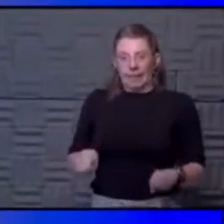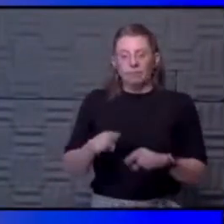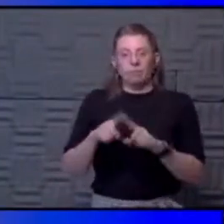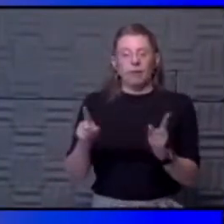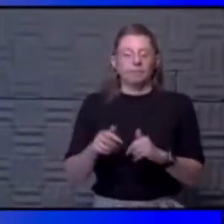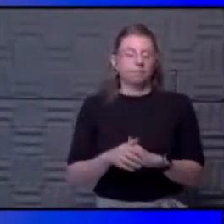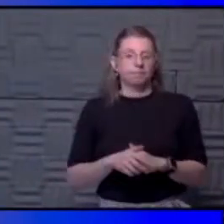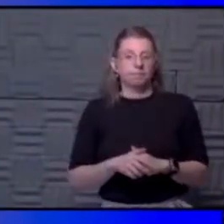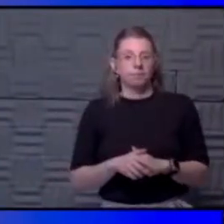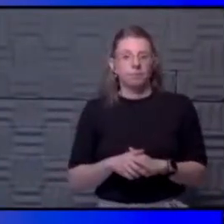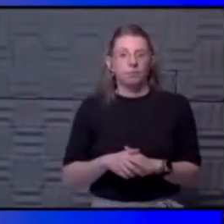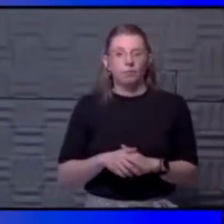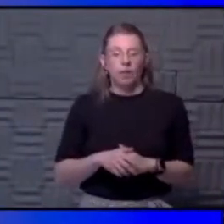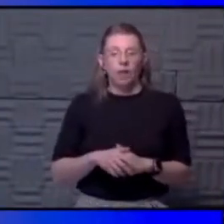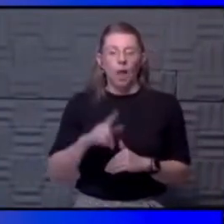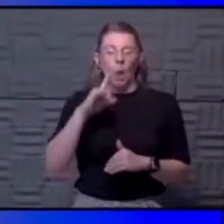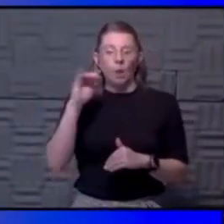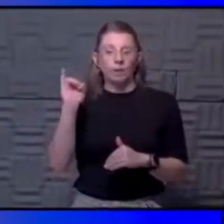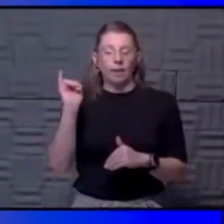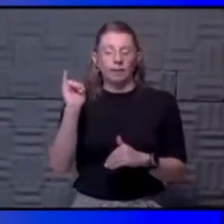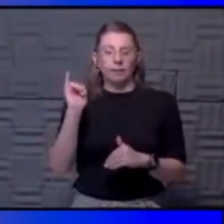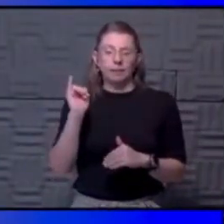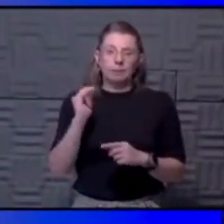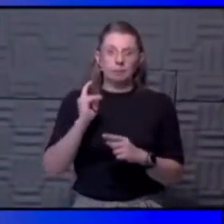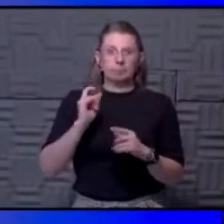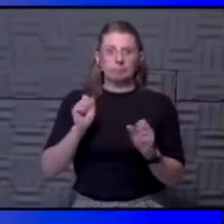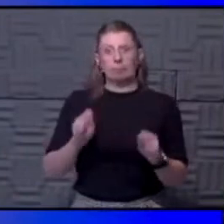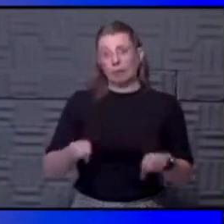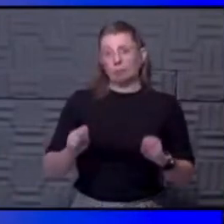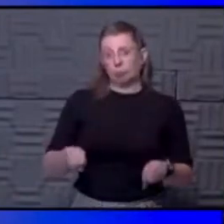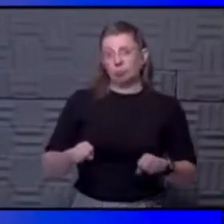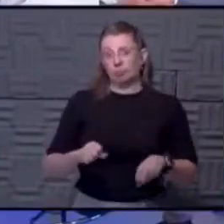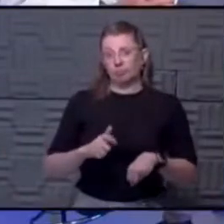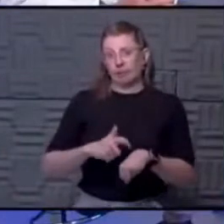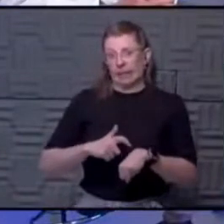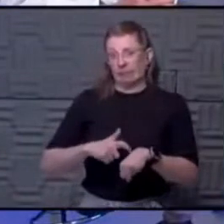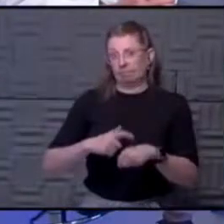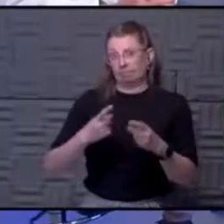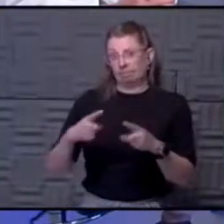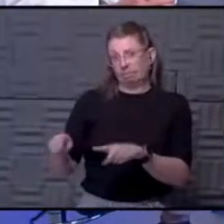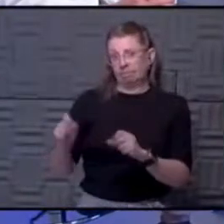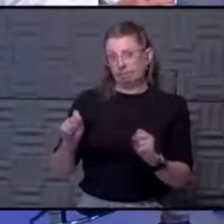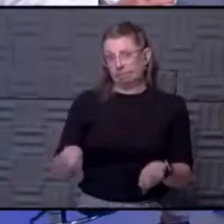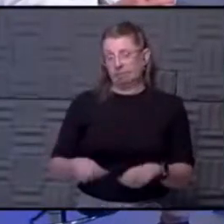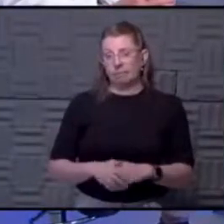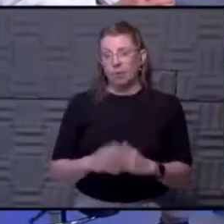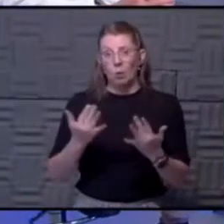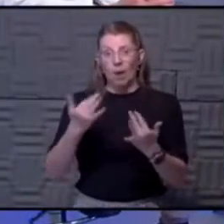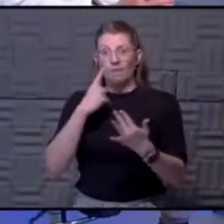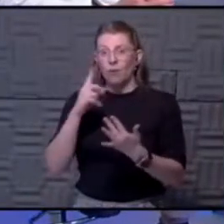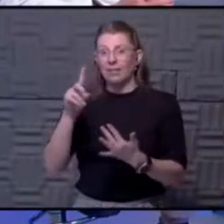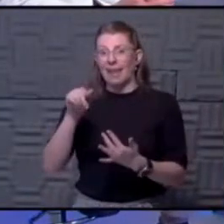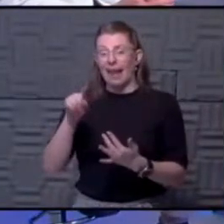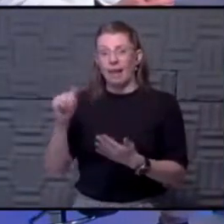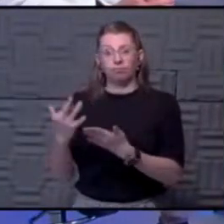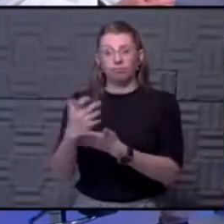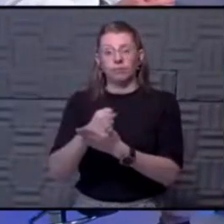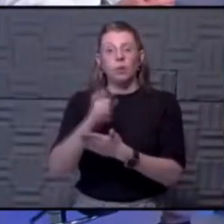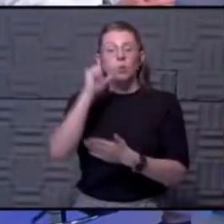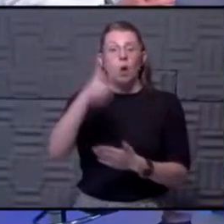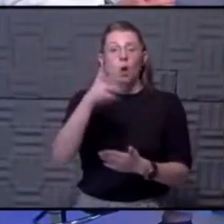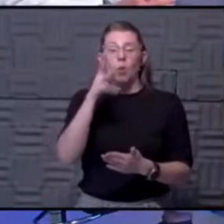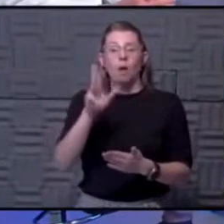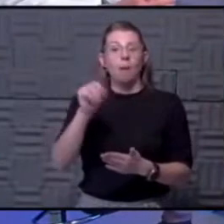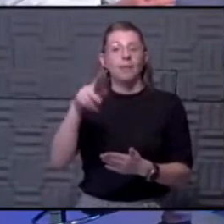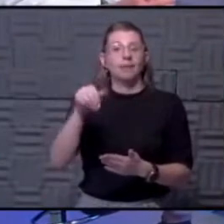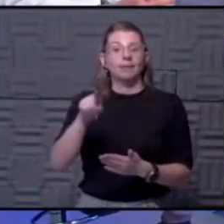this point, that at least looks like a very reasonable possibility. Yeah, no, right. We're just waiting for the data. Hey, tomorrow we will update